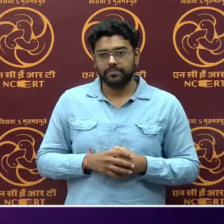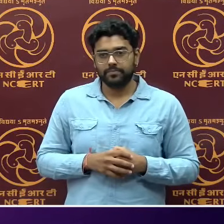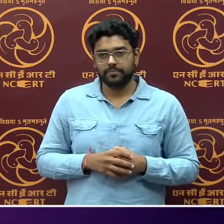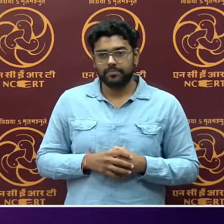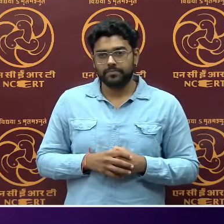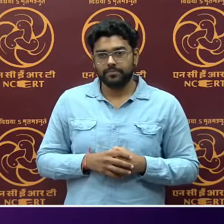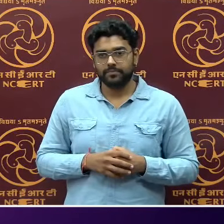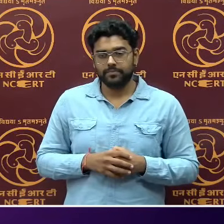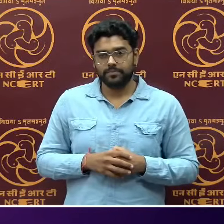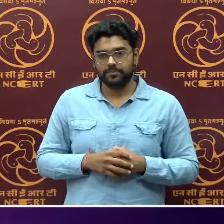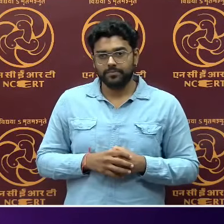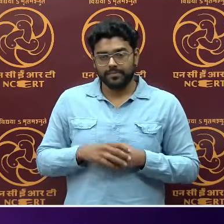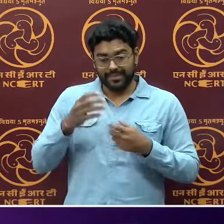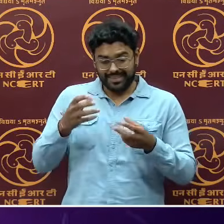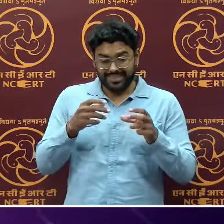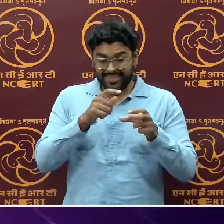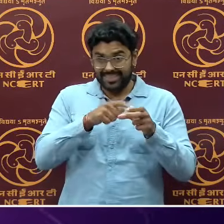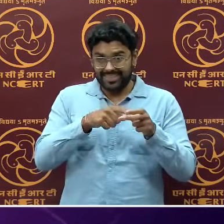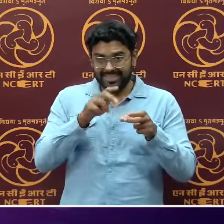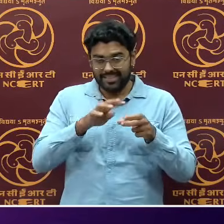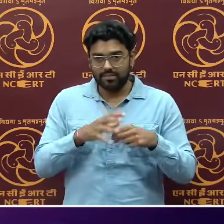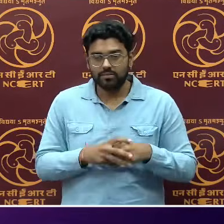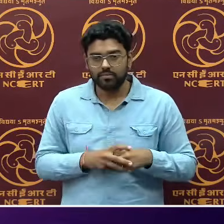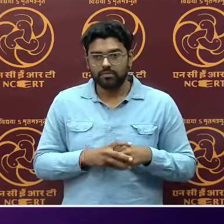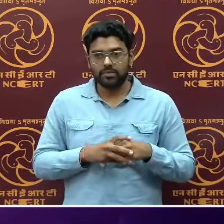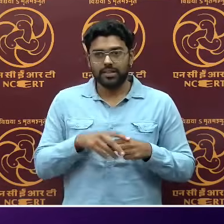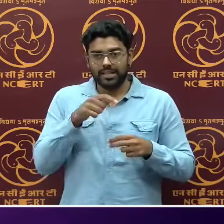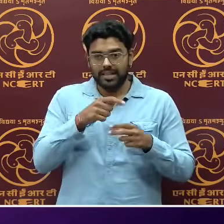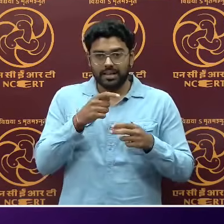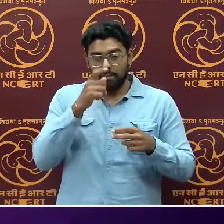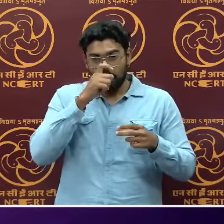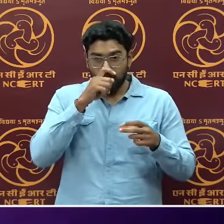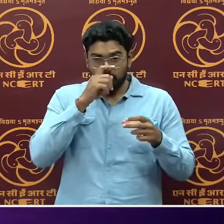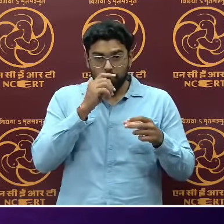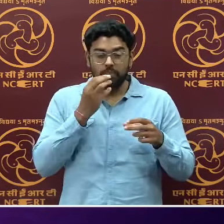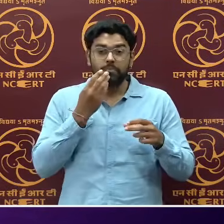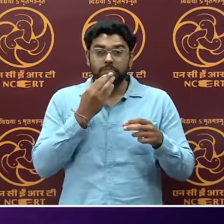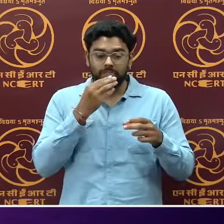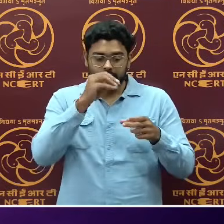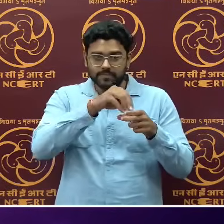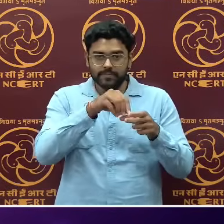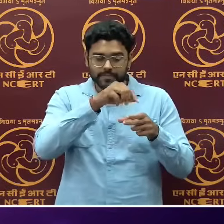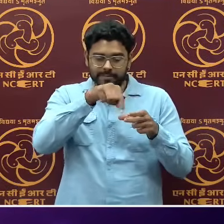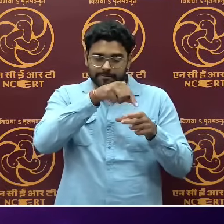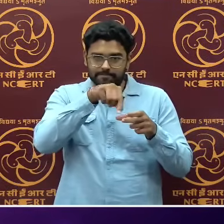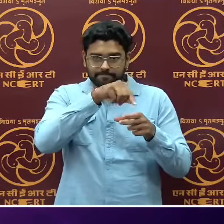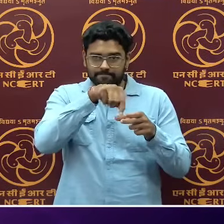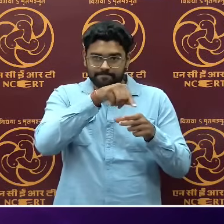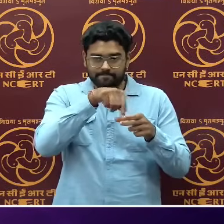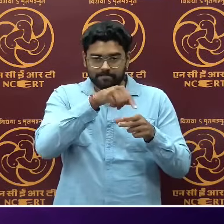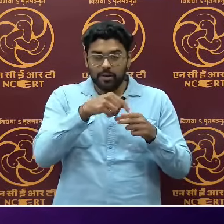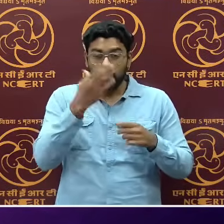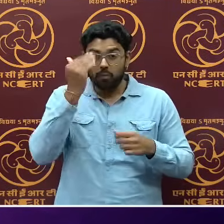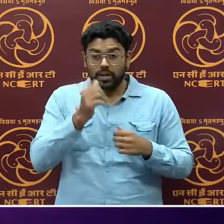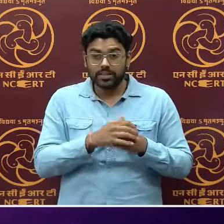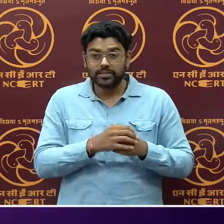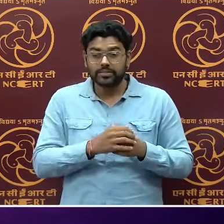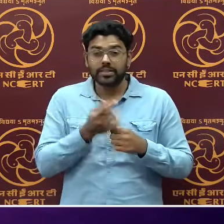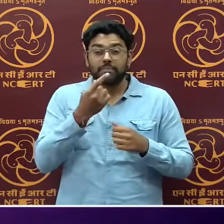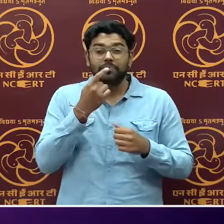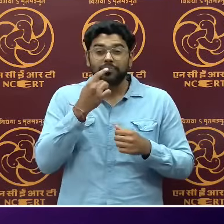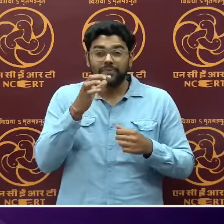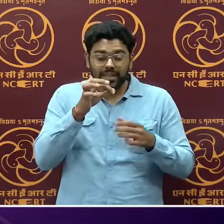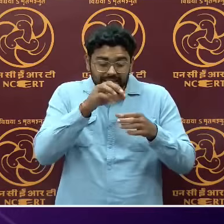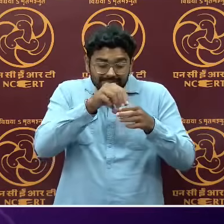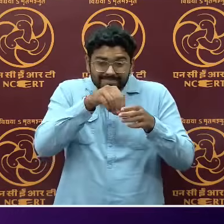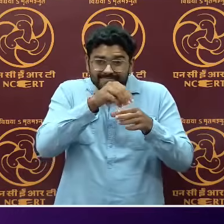and in the another one where I have taken this copper sulfate salt, I'll just stir it. Because the salt is soluble,